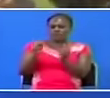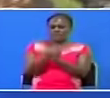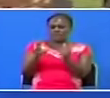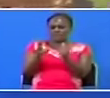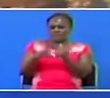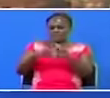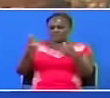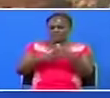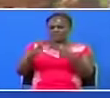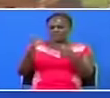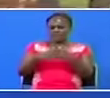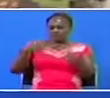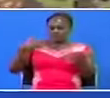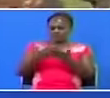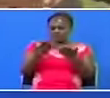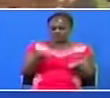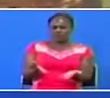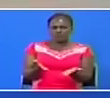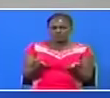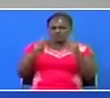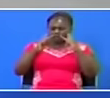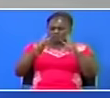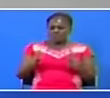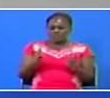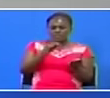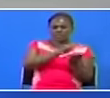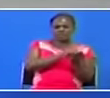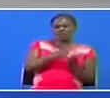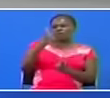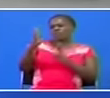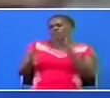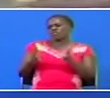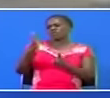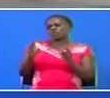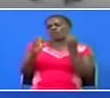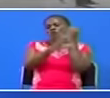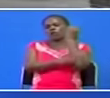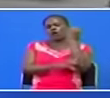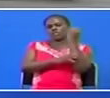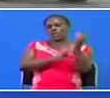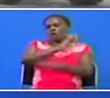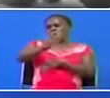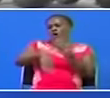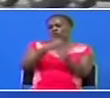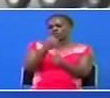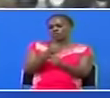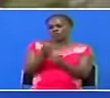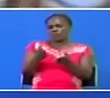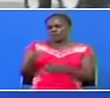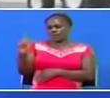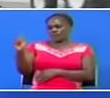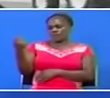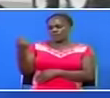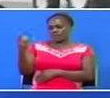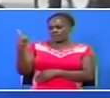1979 to date. To date we have taken part in peacekeeping operations in 44 countries. In all these operations, Kenya